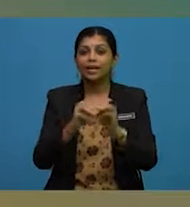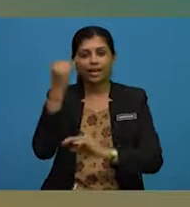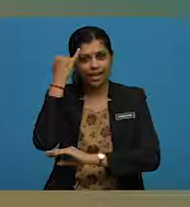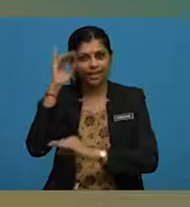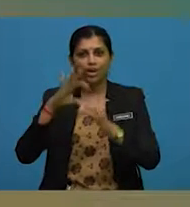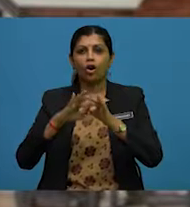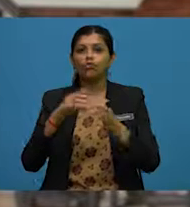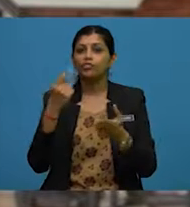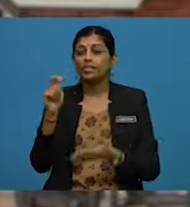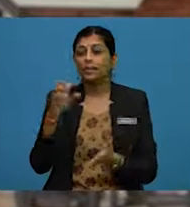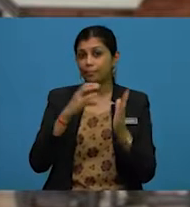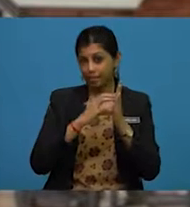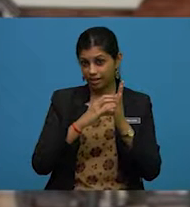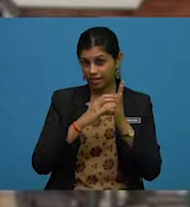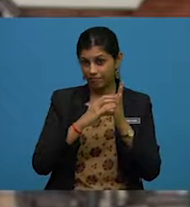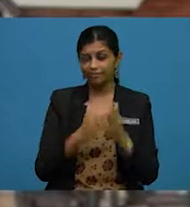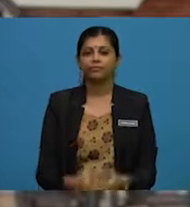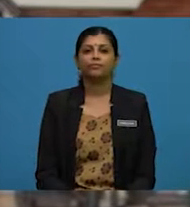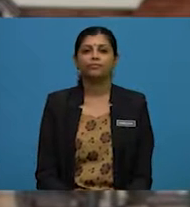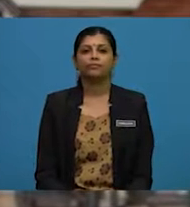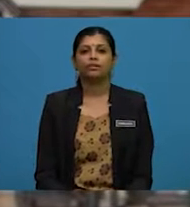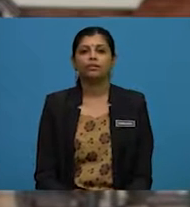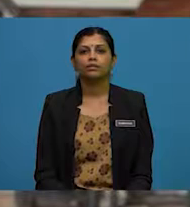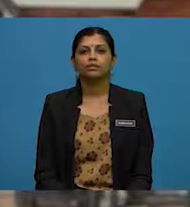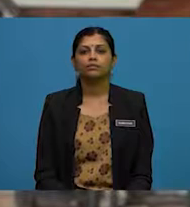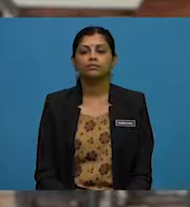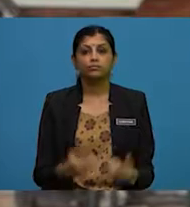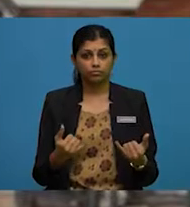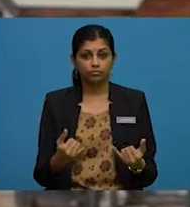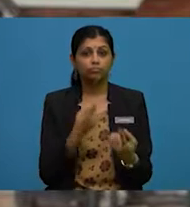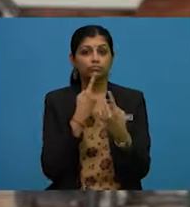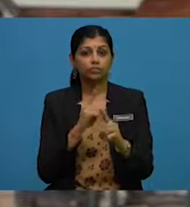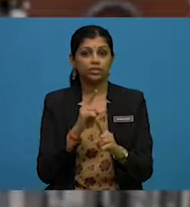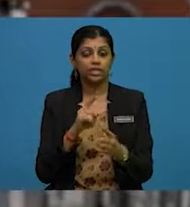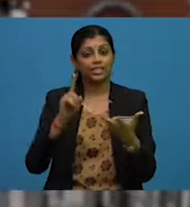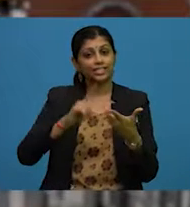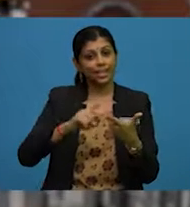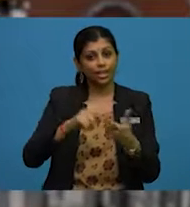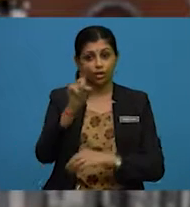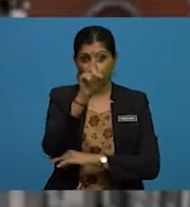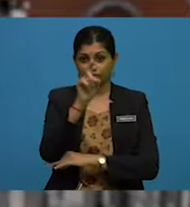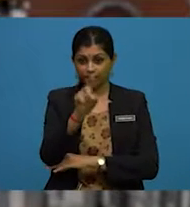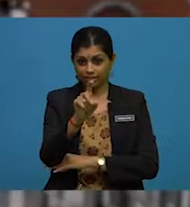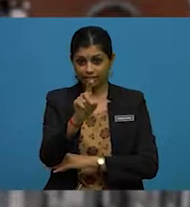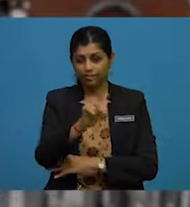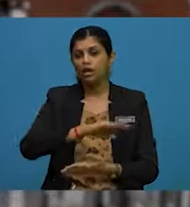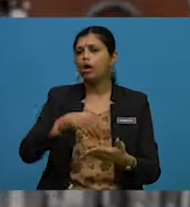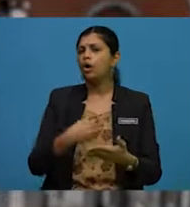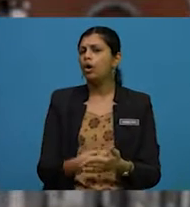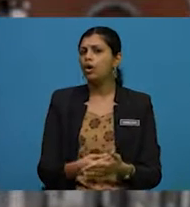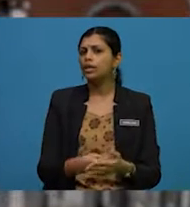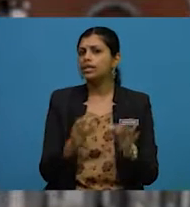paragraph. Let's answer the second question now. Are all the